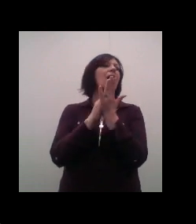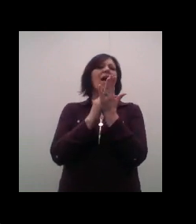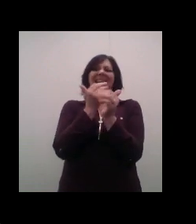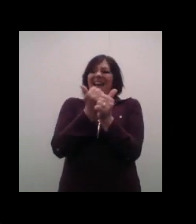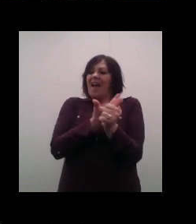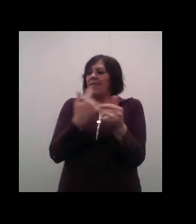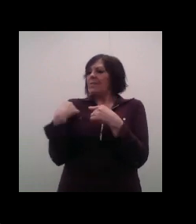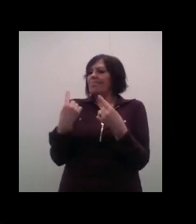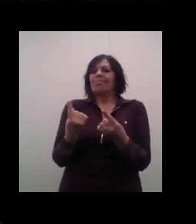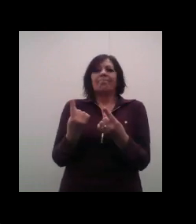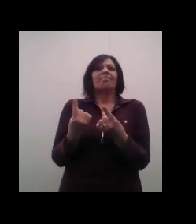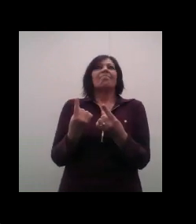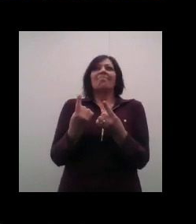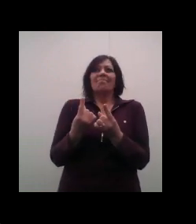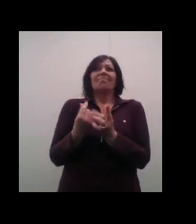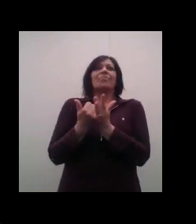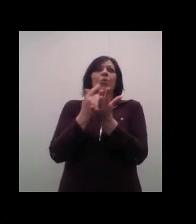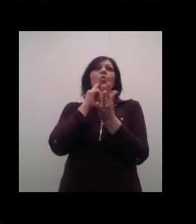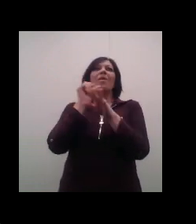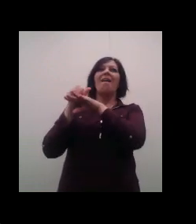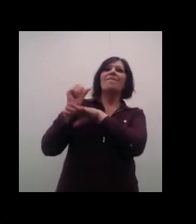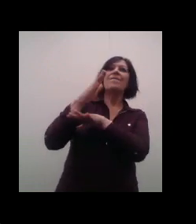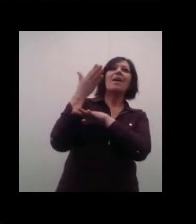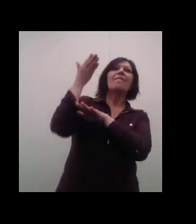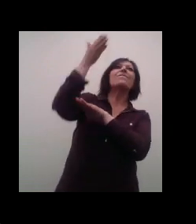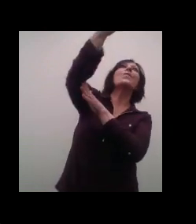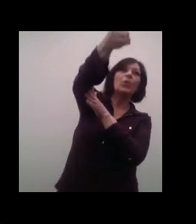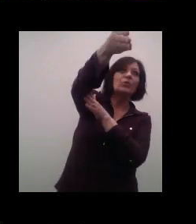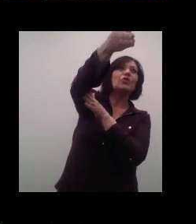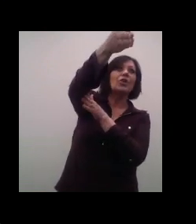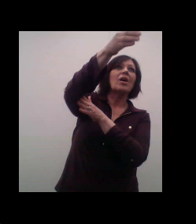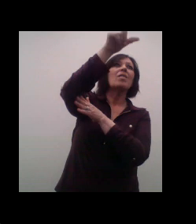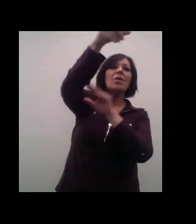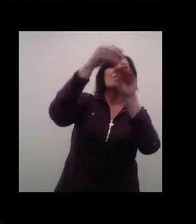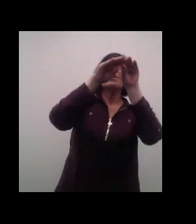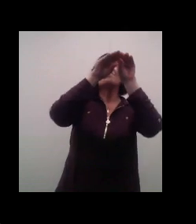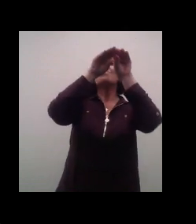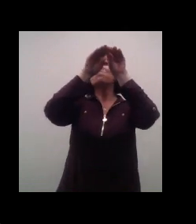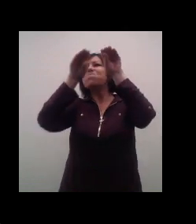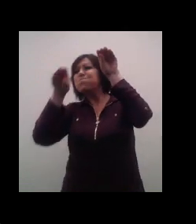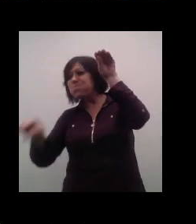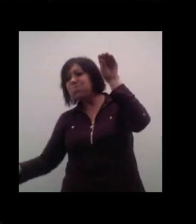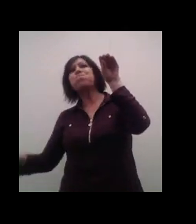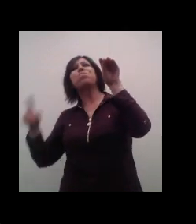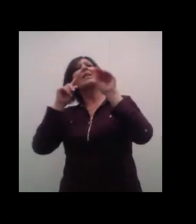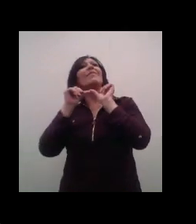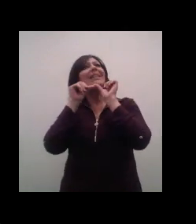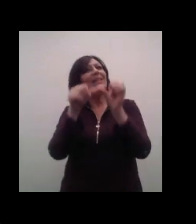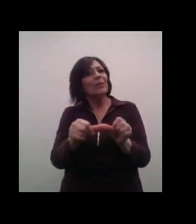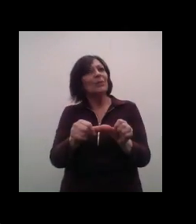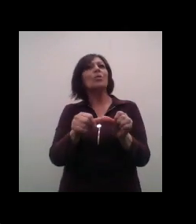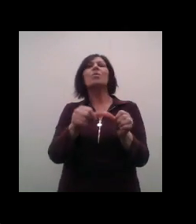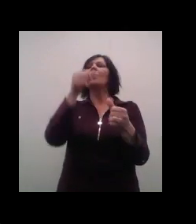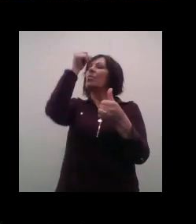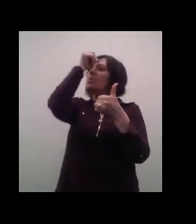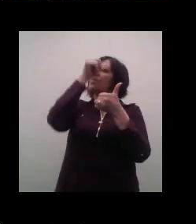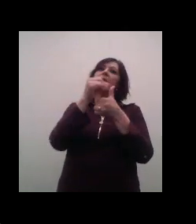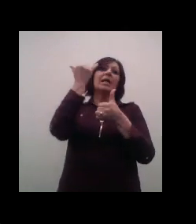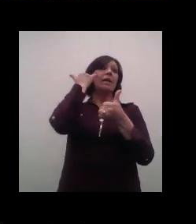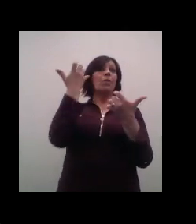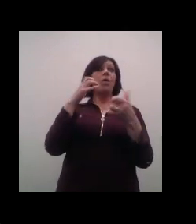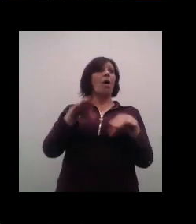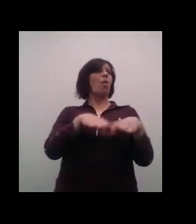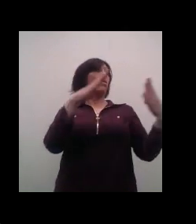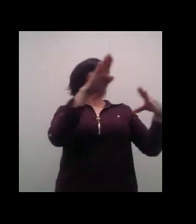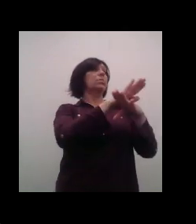do today is going to affect the numbers on that graph in 2 weeks' time. And so remember, we have to, if we want to